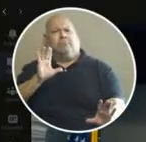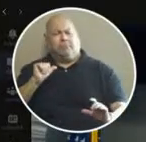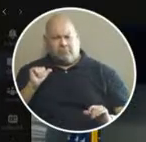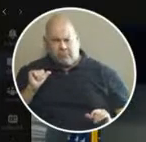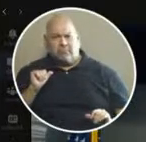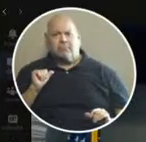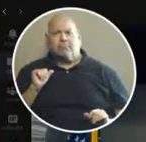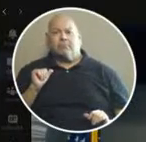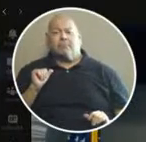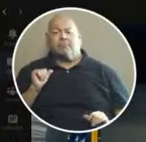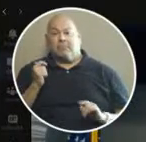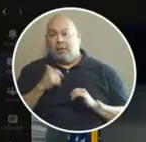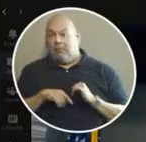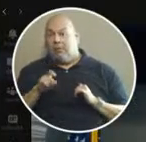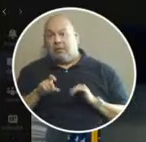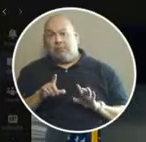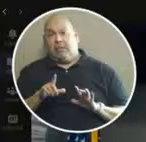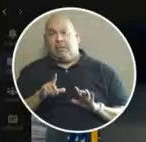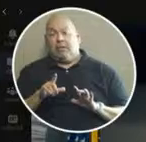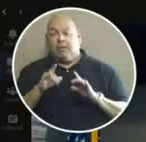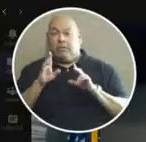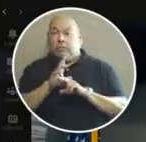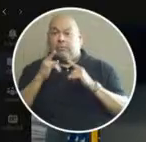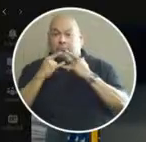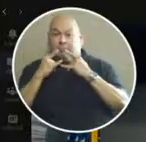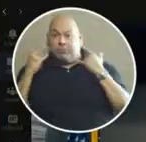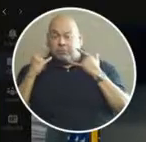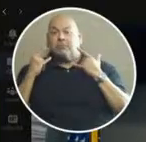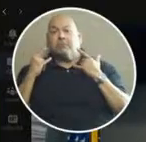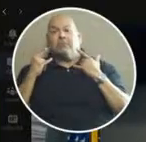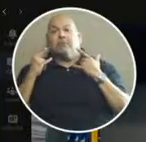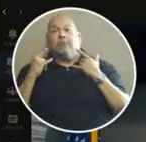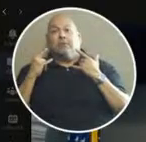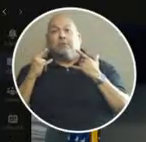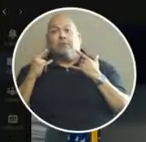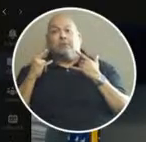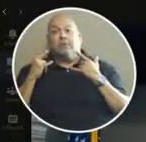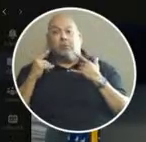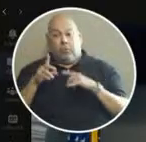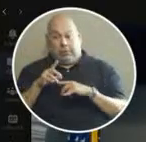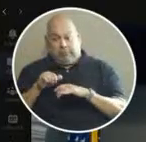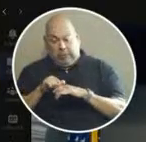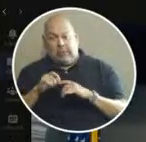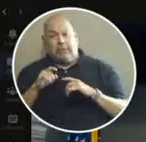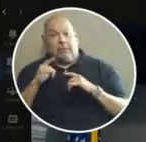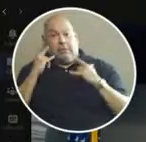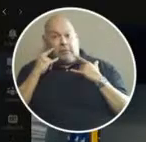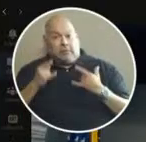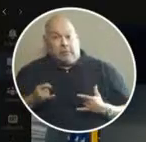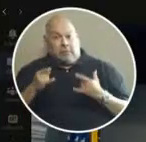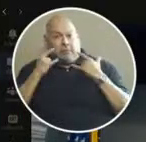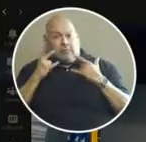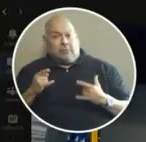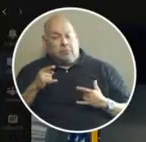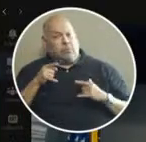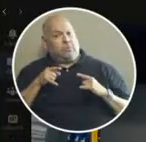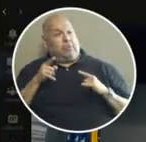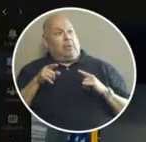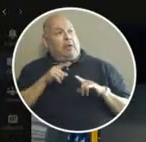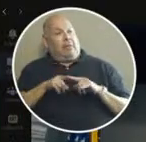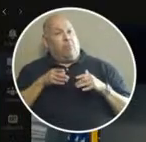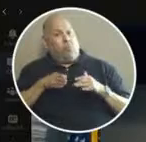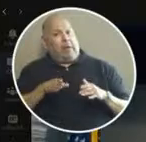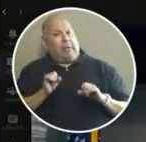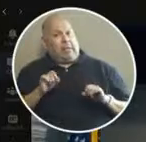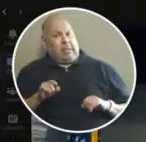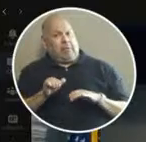Everybody is going to need to be wearing their face mask and take it off when they're going to be doing their practice. There's going to be ways that they can do